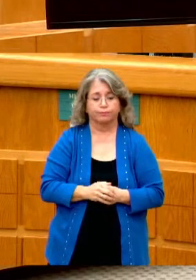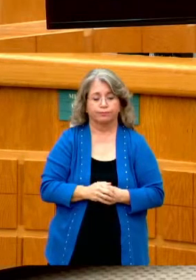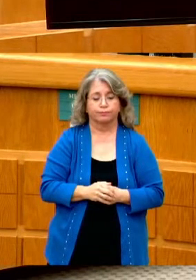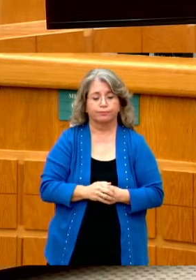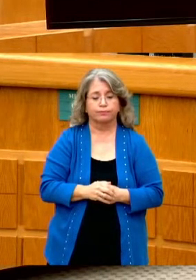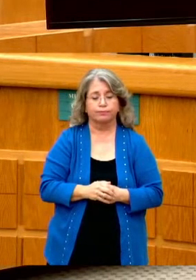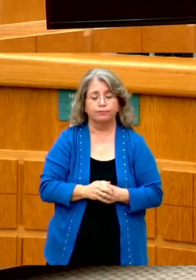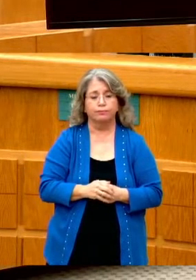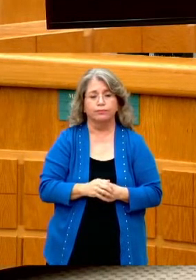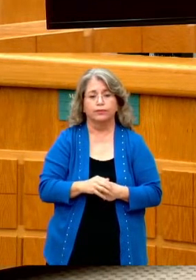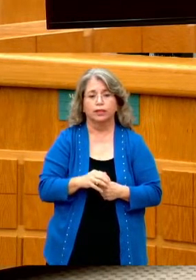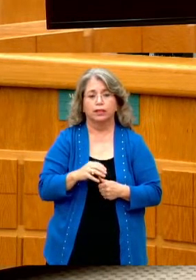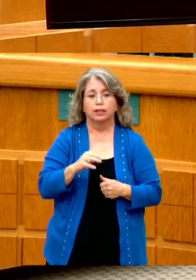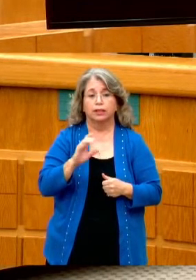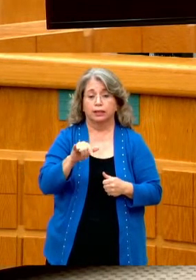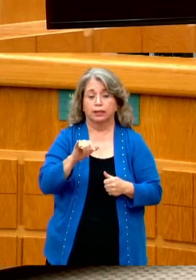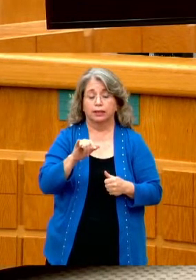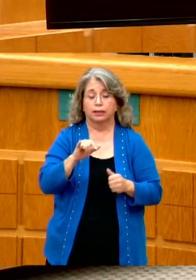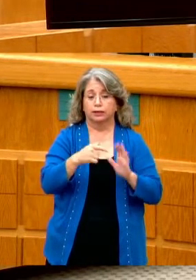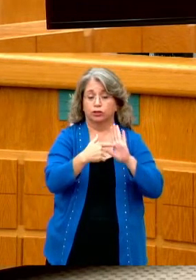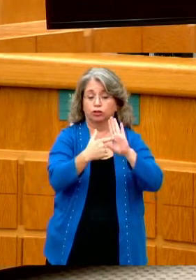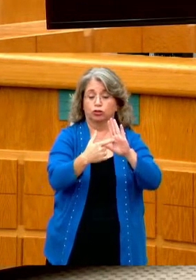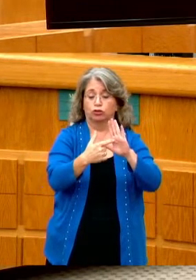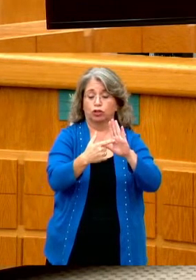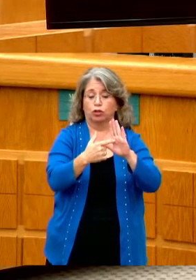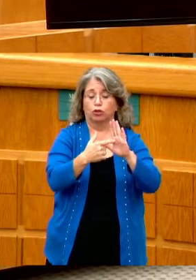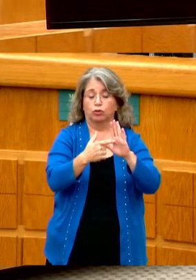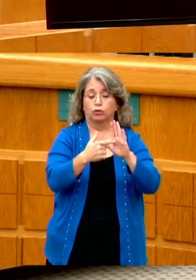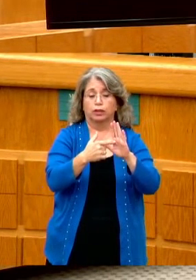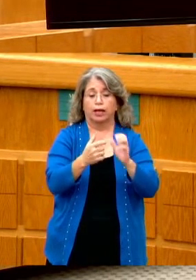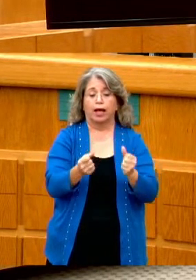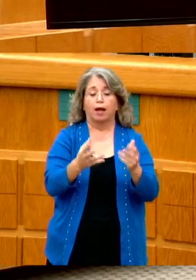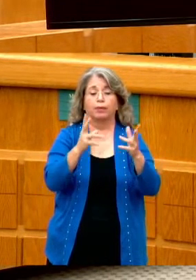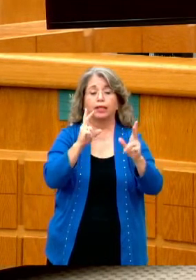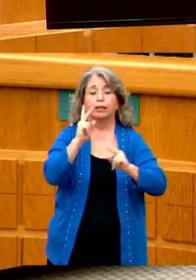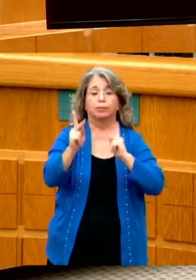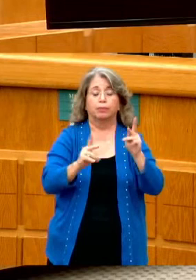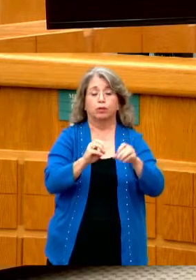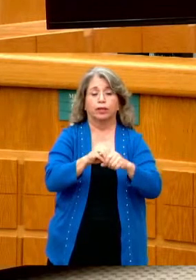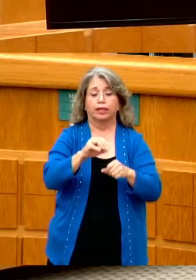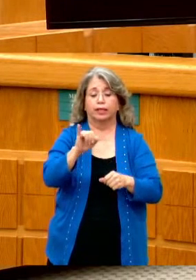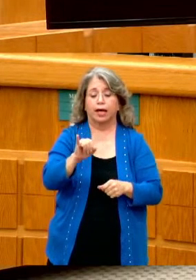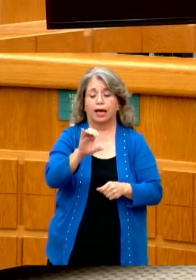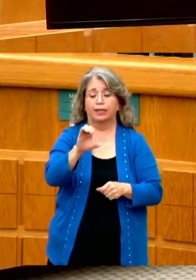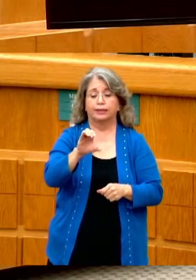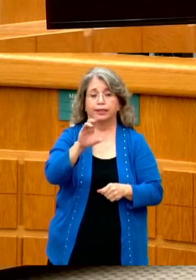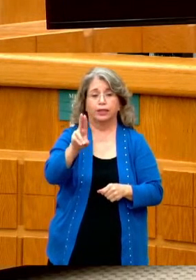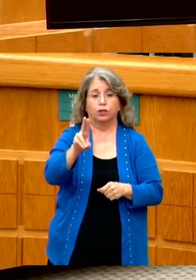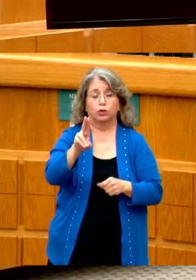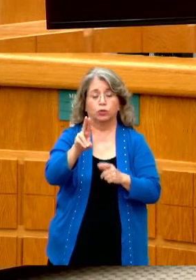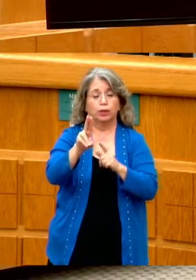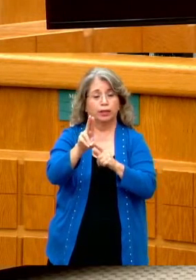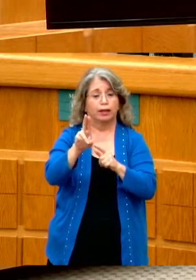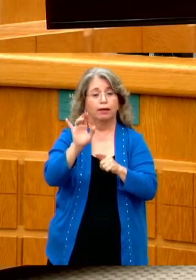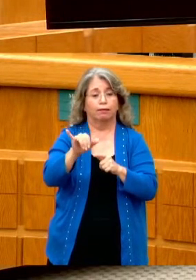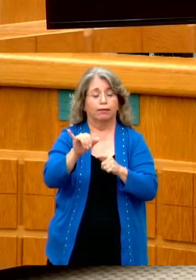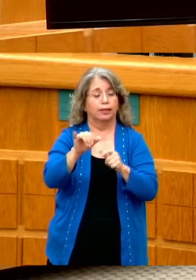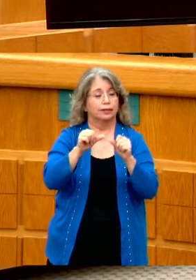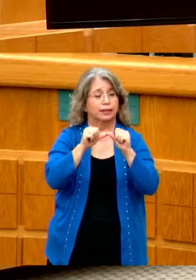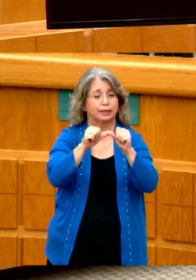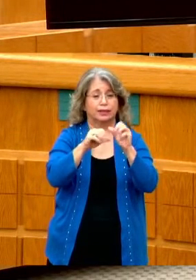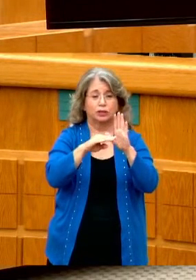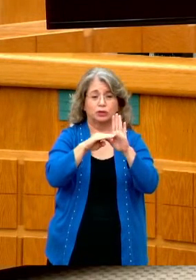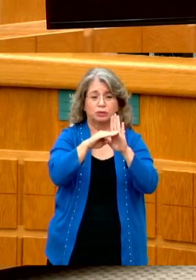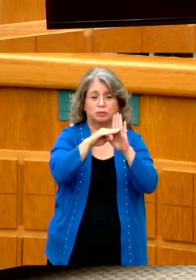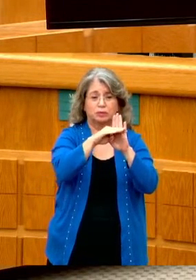These are COVID-19 patients in the ICU. This line continues to be high. It continues to be in